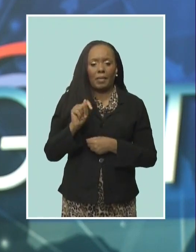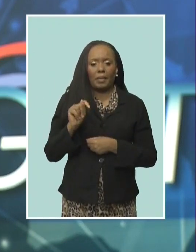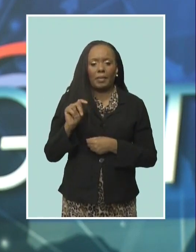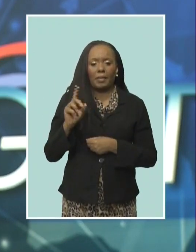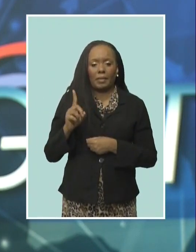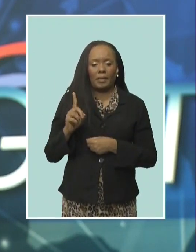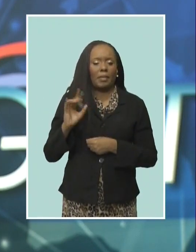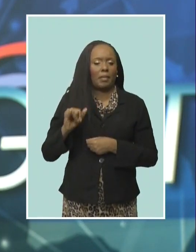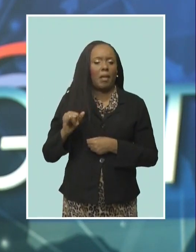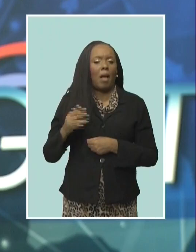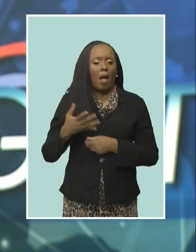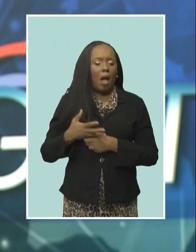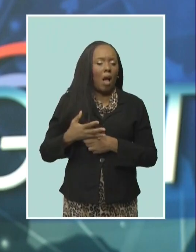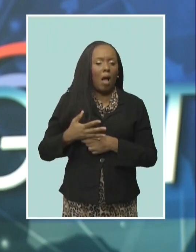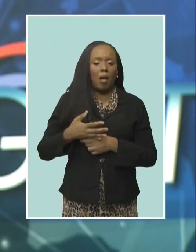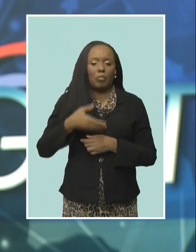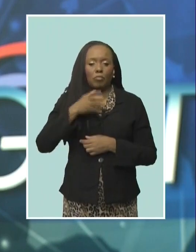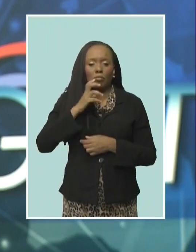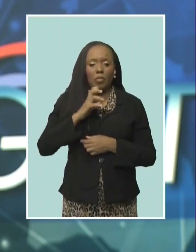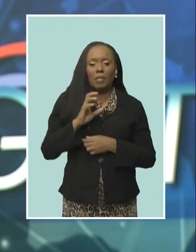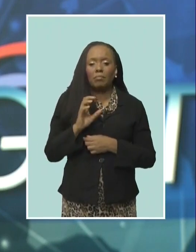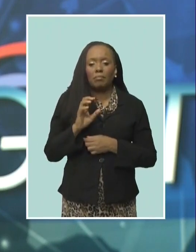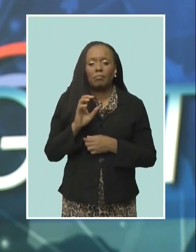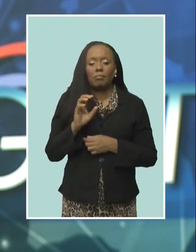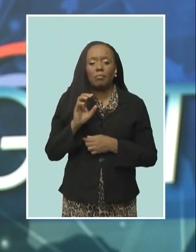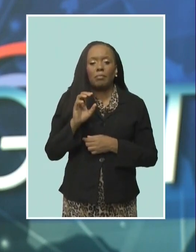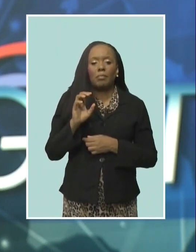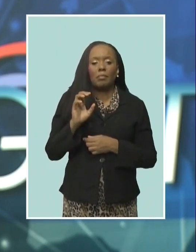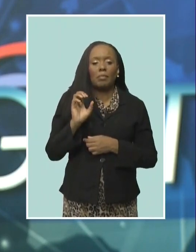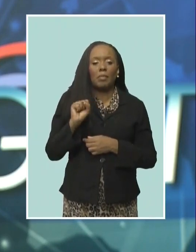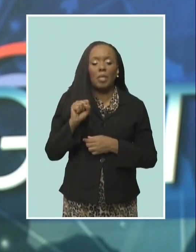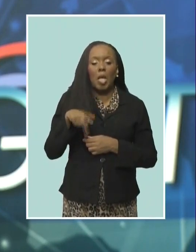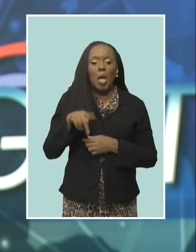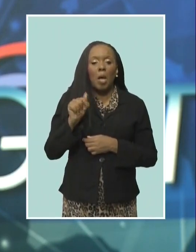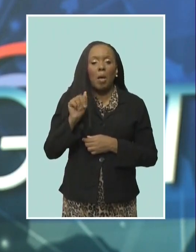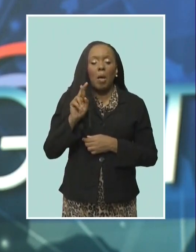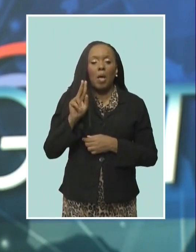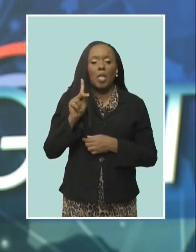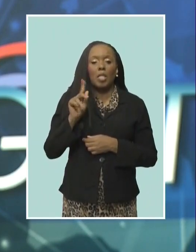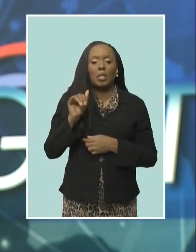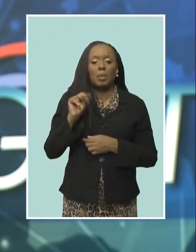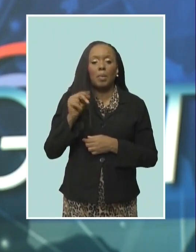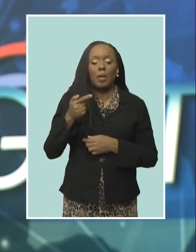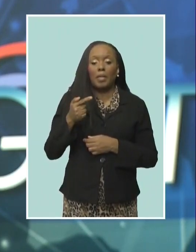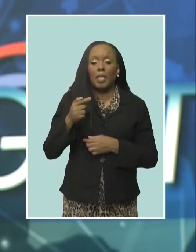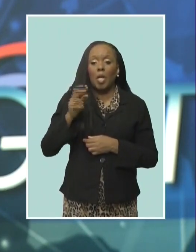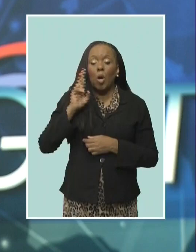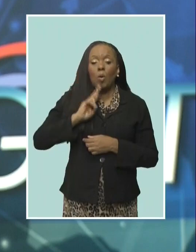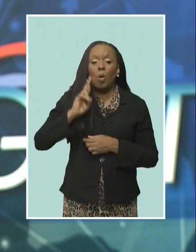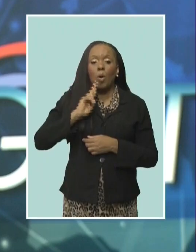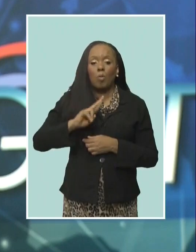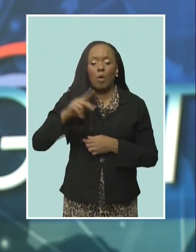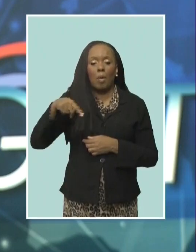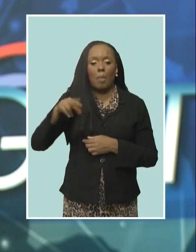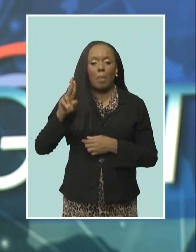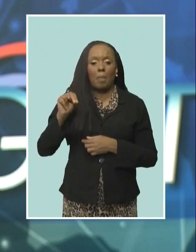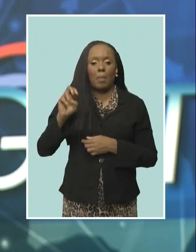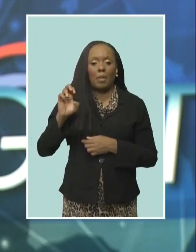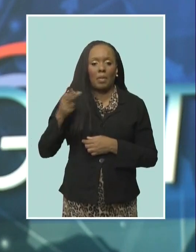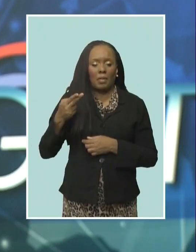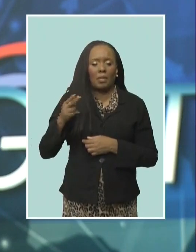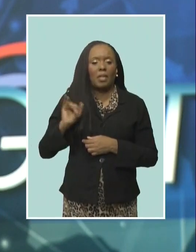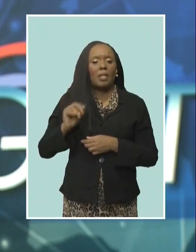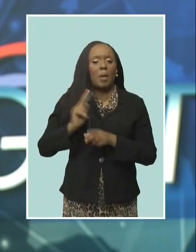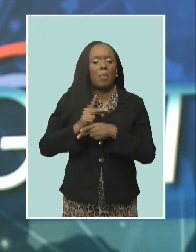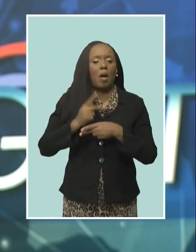Chorus Sparkling Rum Punch, Sam Nealons. The product was launched at the Dread Hop Brewery, Gibbons Industrial Park, last night.